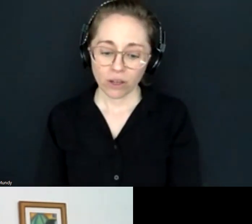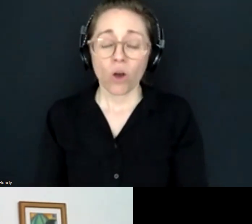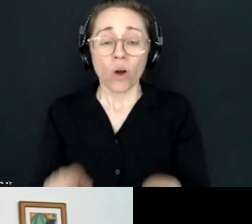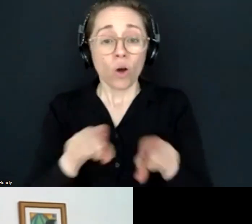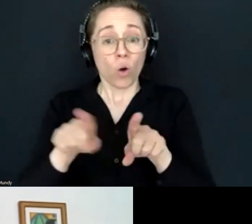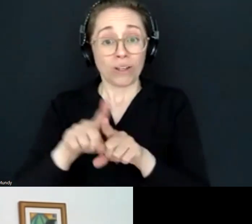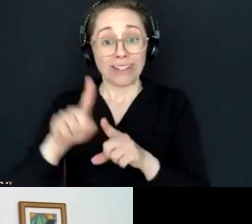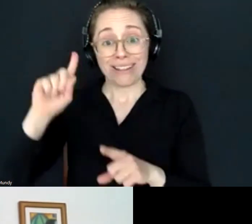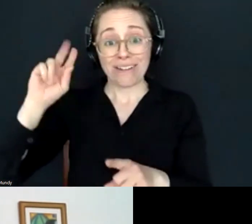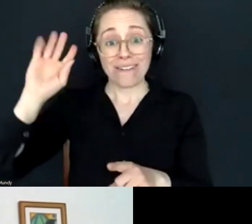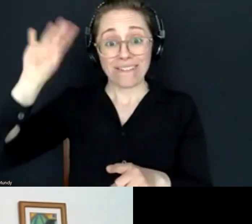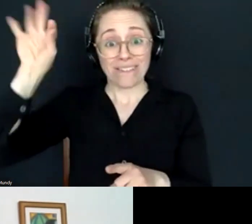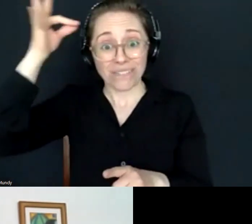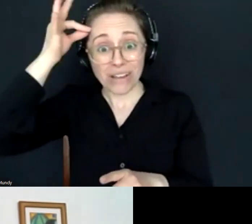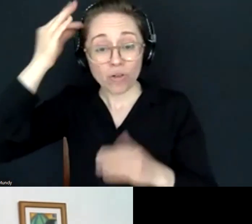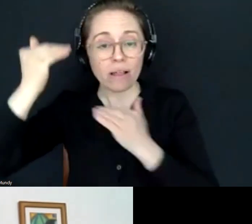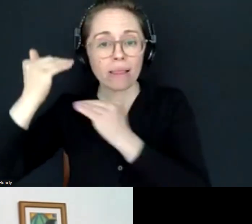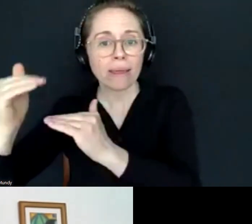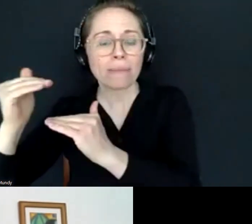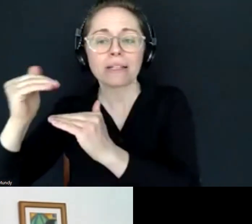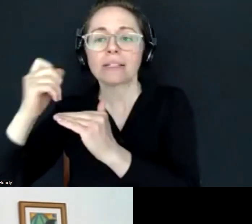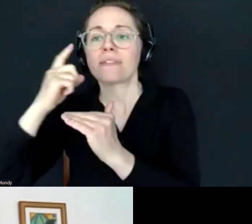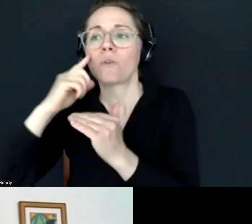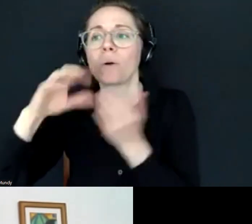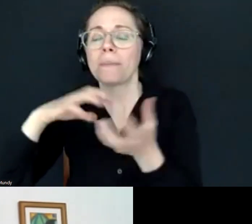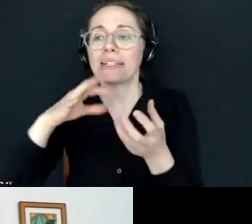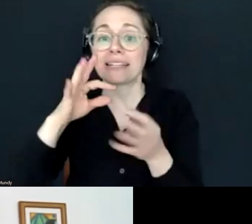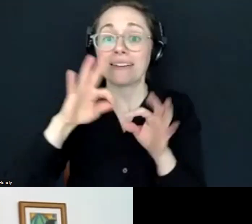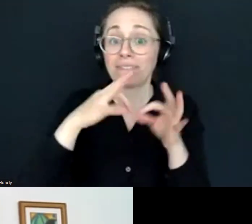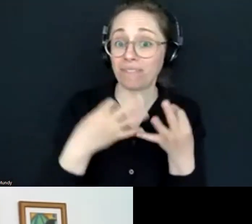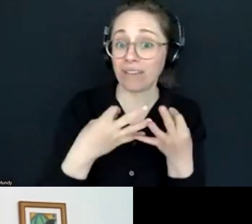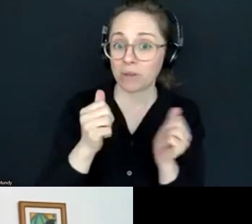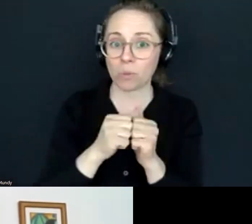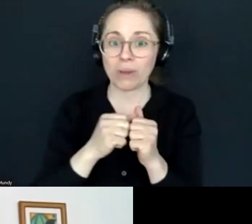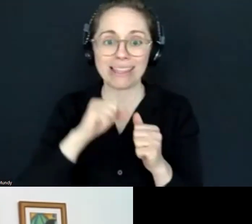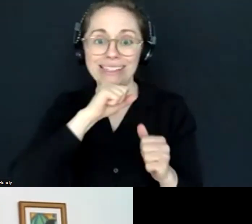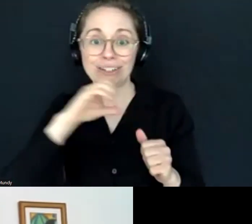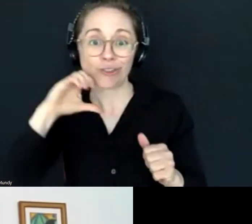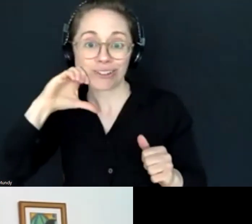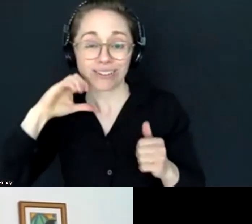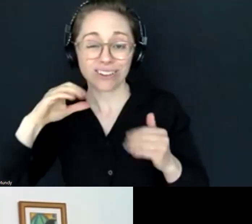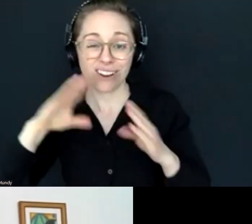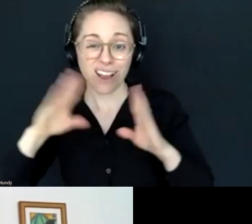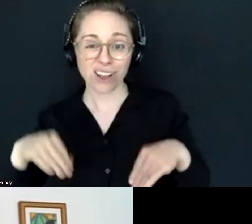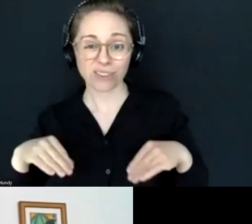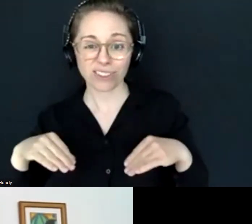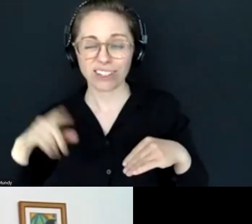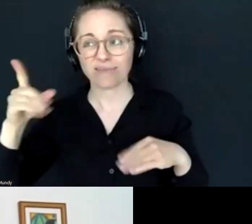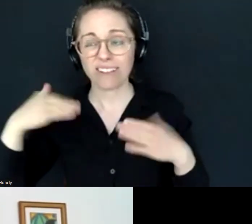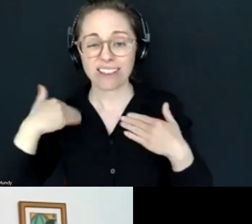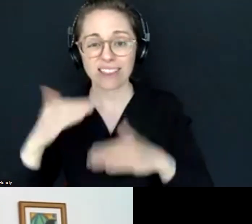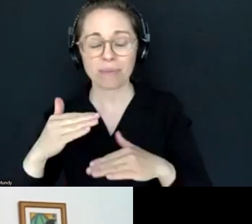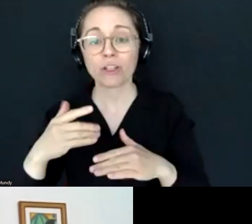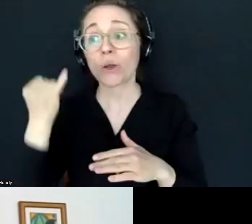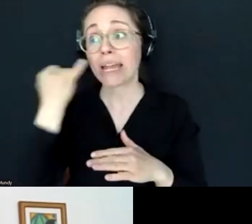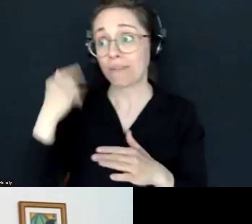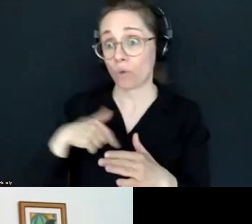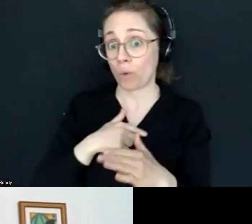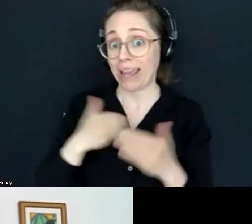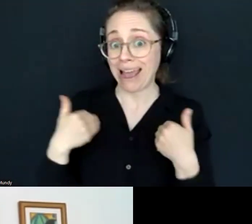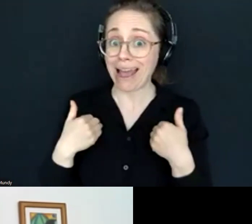of mixing family and senior housing. And if we were able to do a demonstration